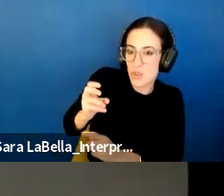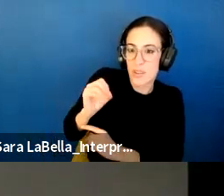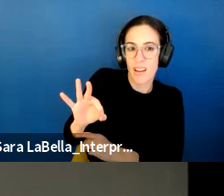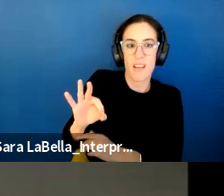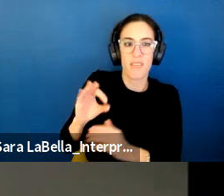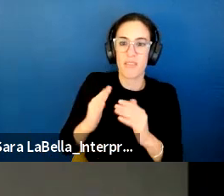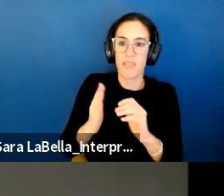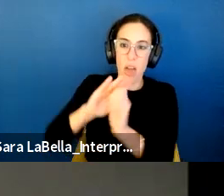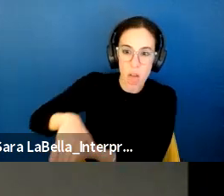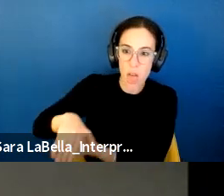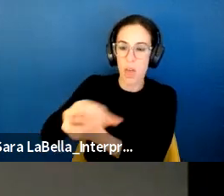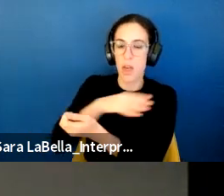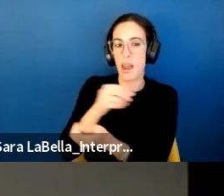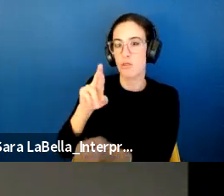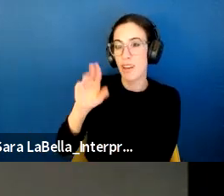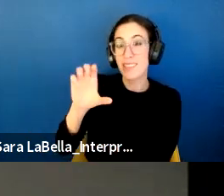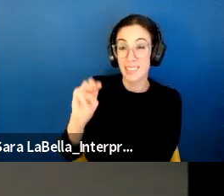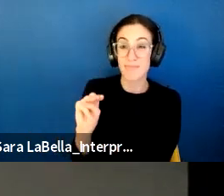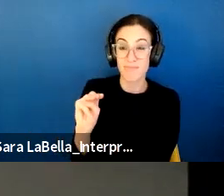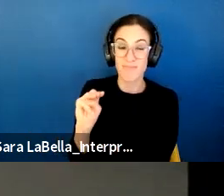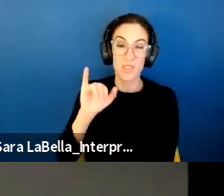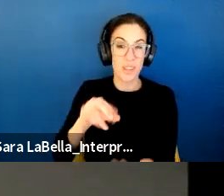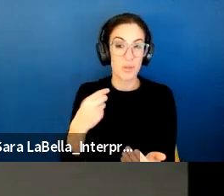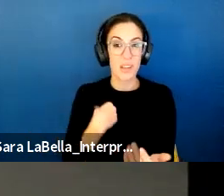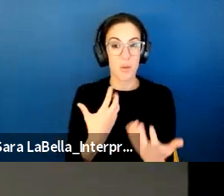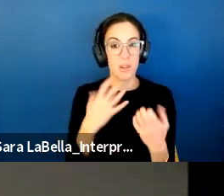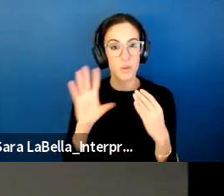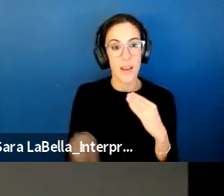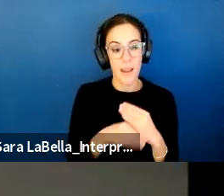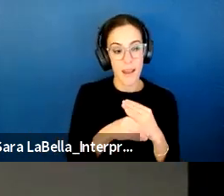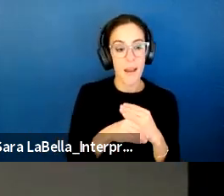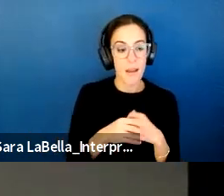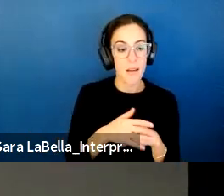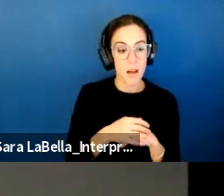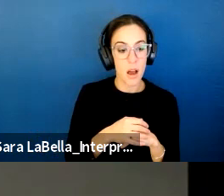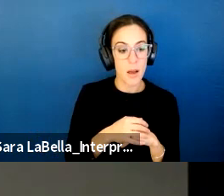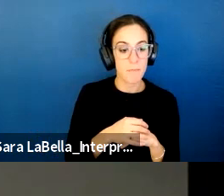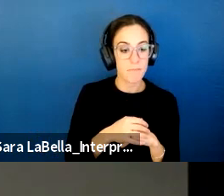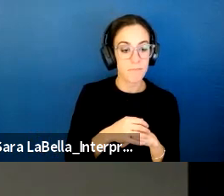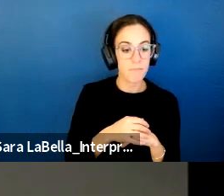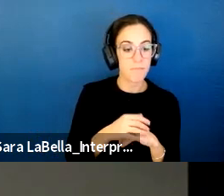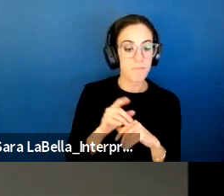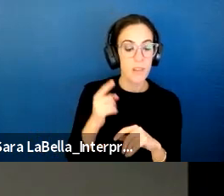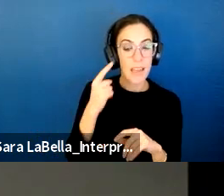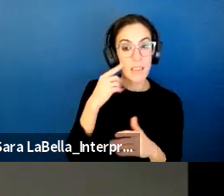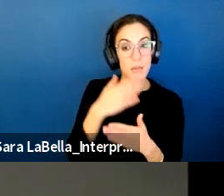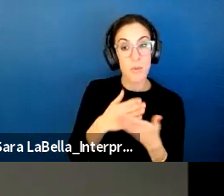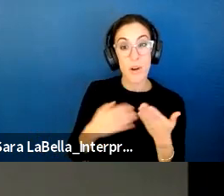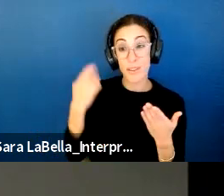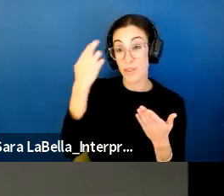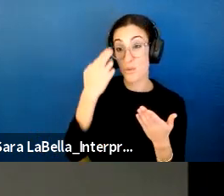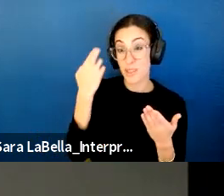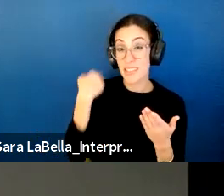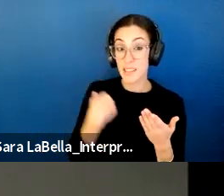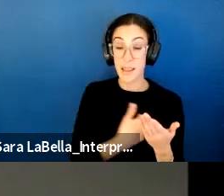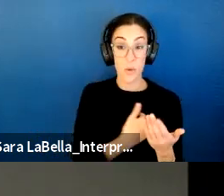So that's what I wanted to add. I think it was part of the reason, I think are spurred to have this conversation